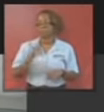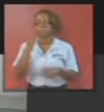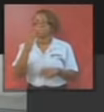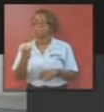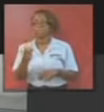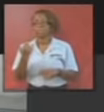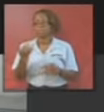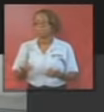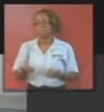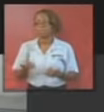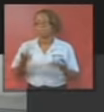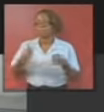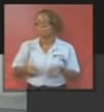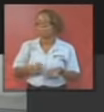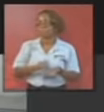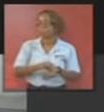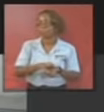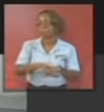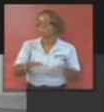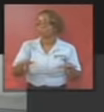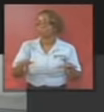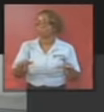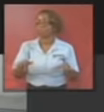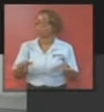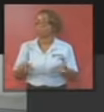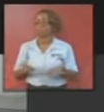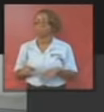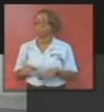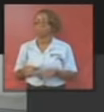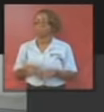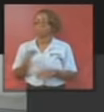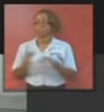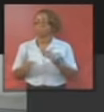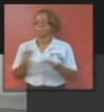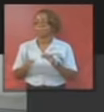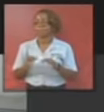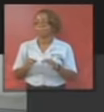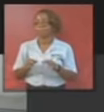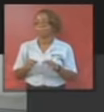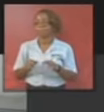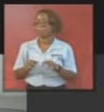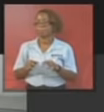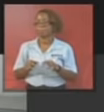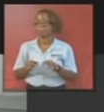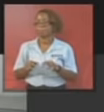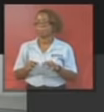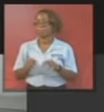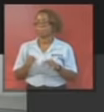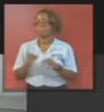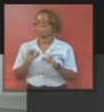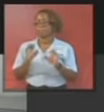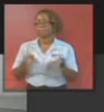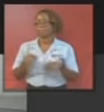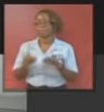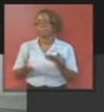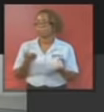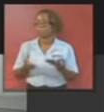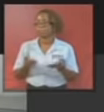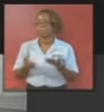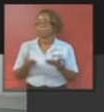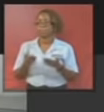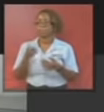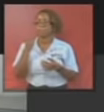perspective as a health policy maker, are these two things symbiotic, or can they work independently of each